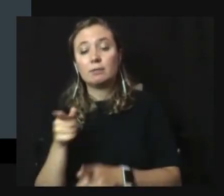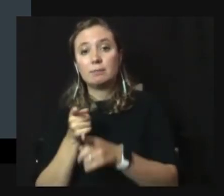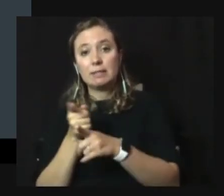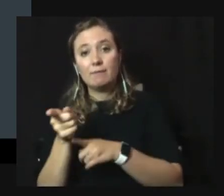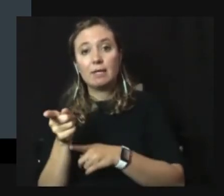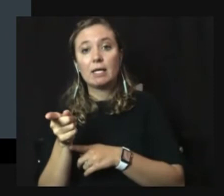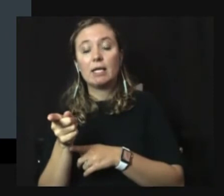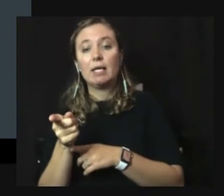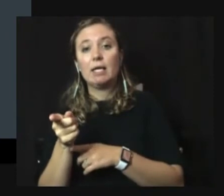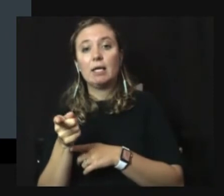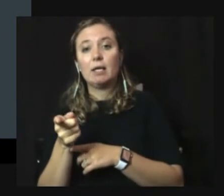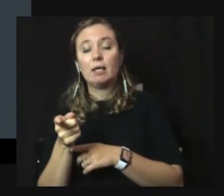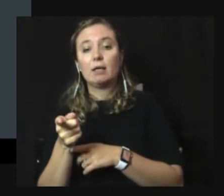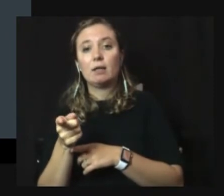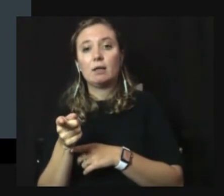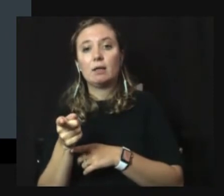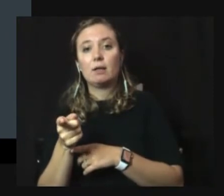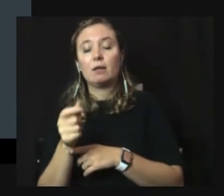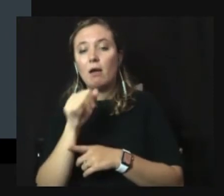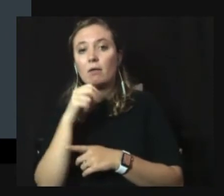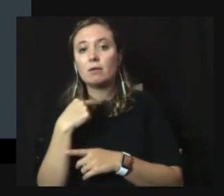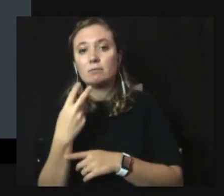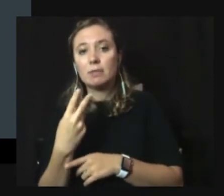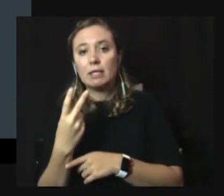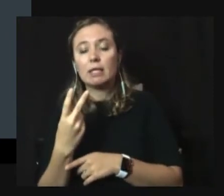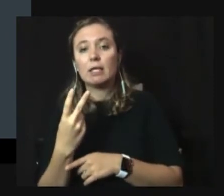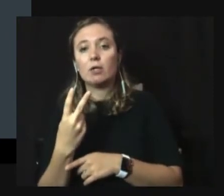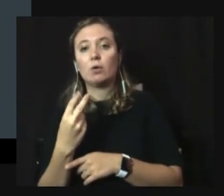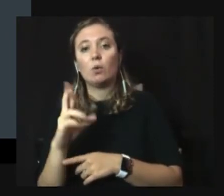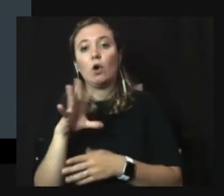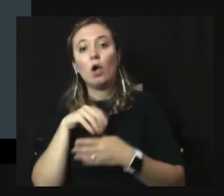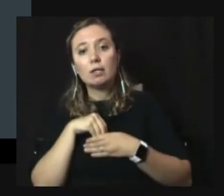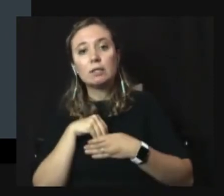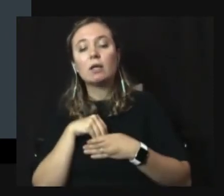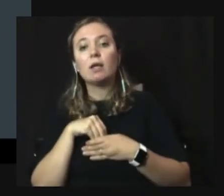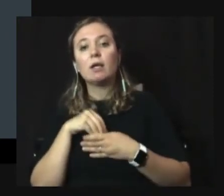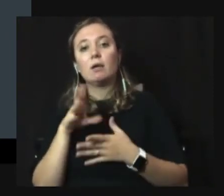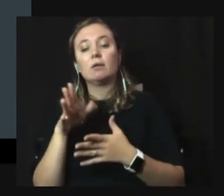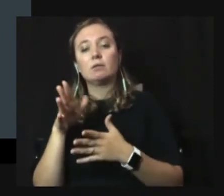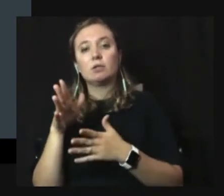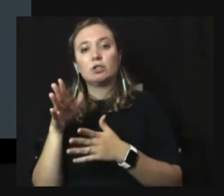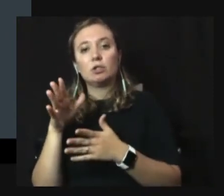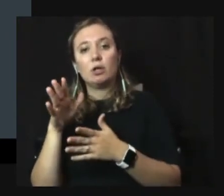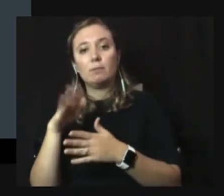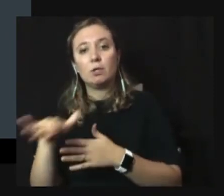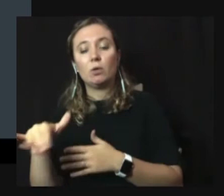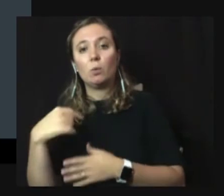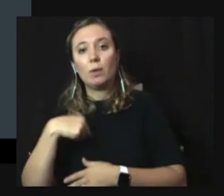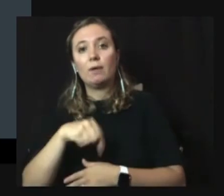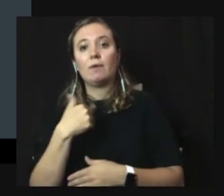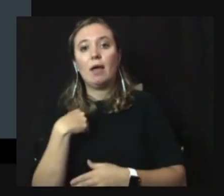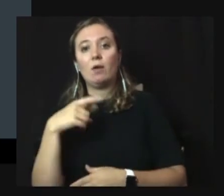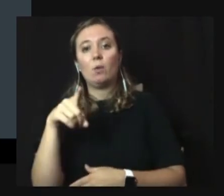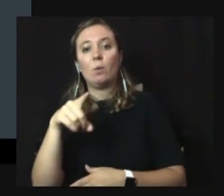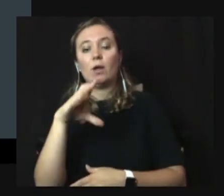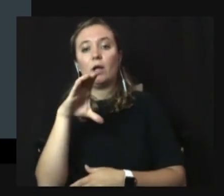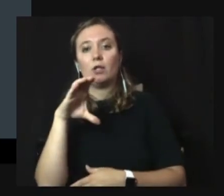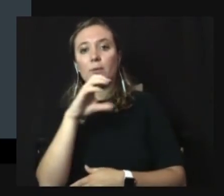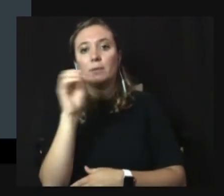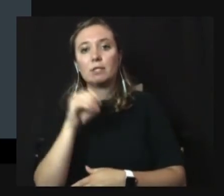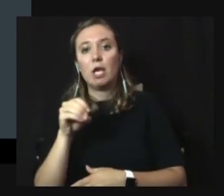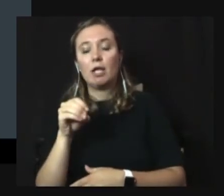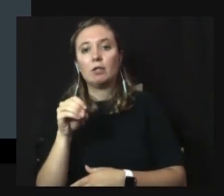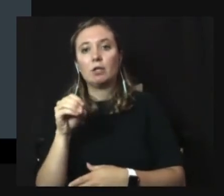specifically those who are non-speaker autistic children. We have had 100% reunification